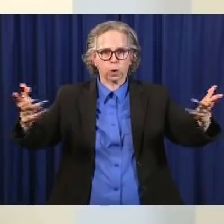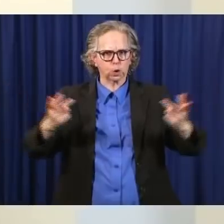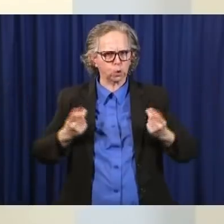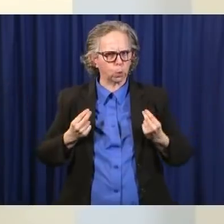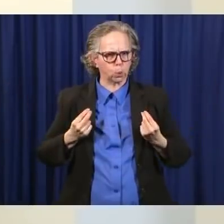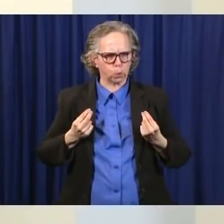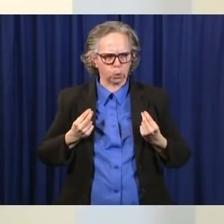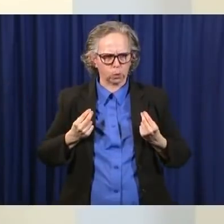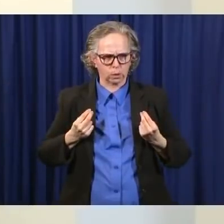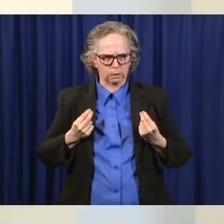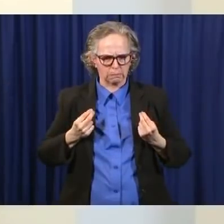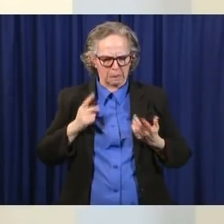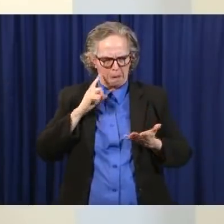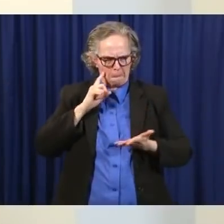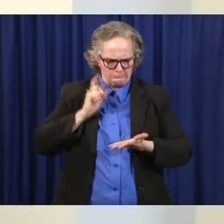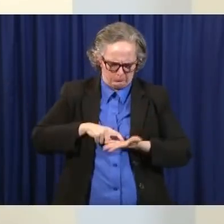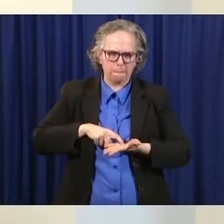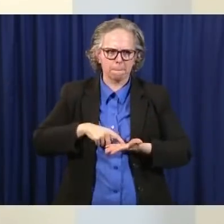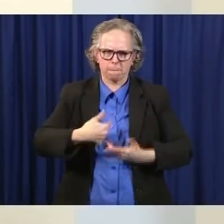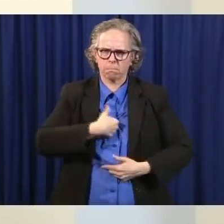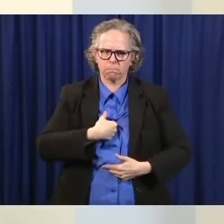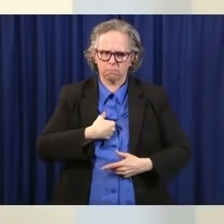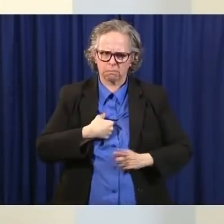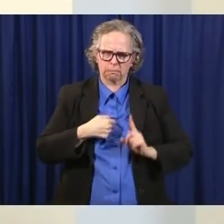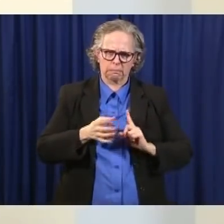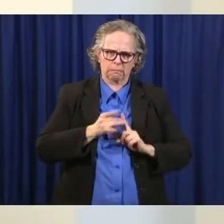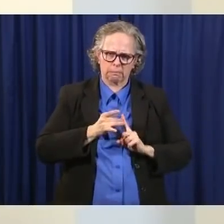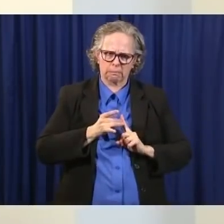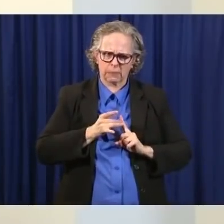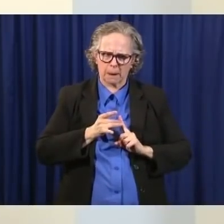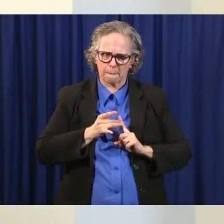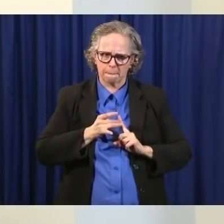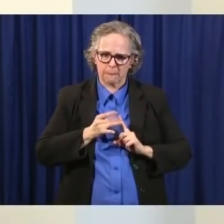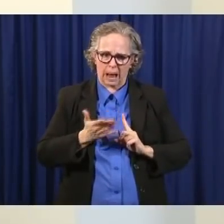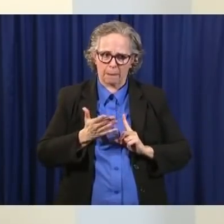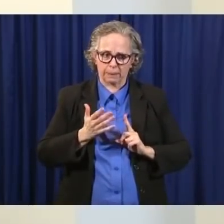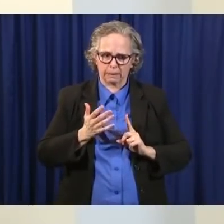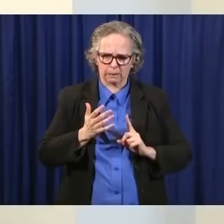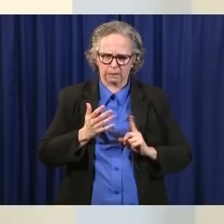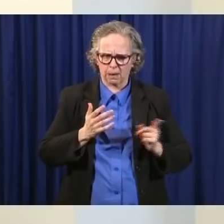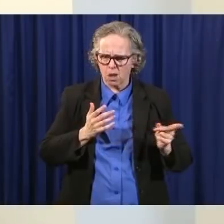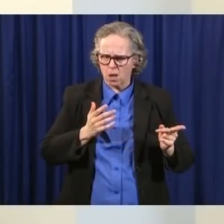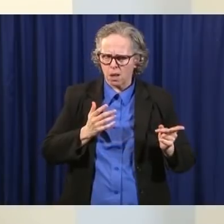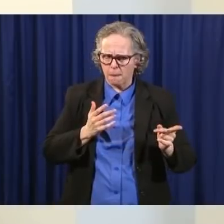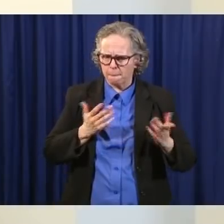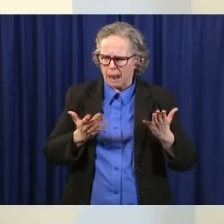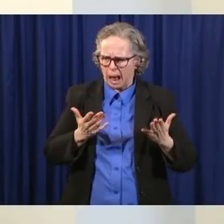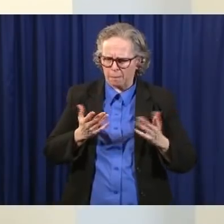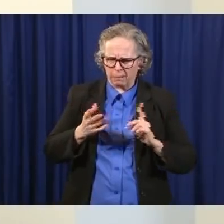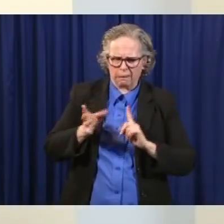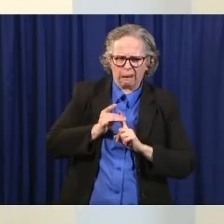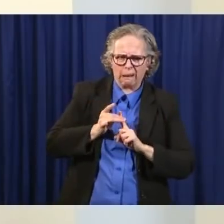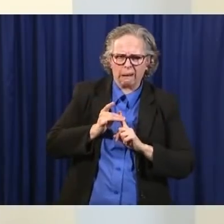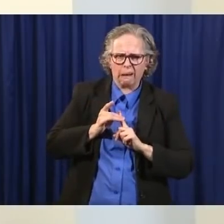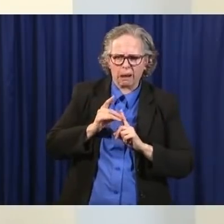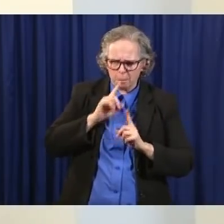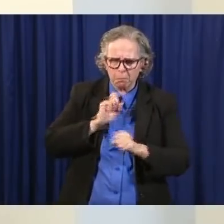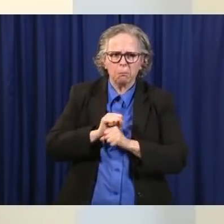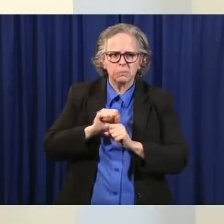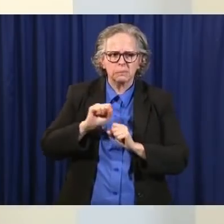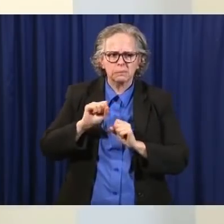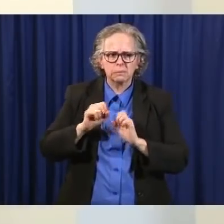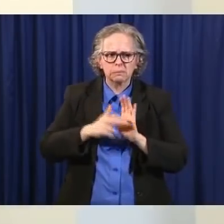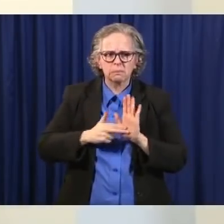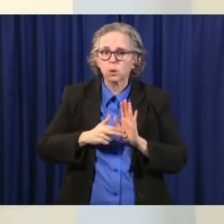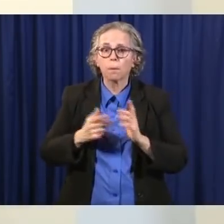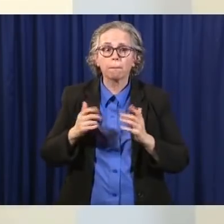a case, maybe you have an employee who all of a sudden you hear was diagnosed, I think a lot of us won't know what to do right away. We might,